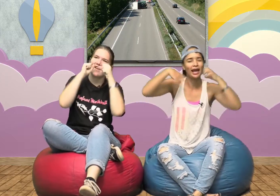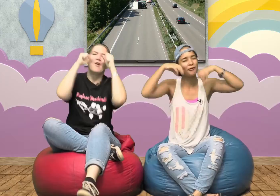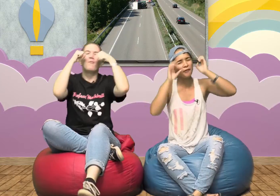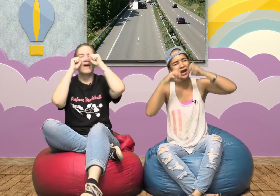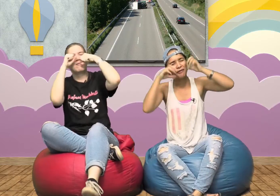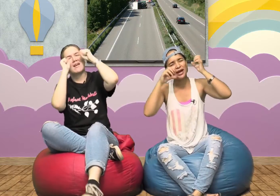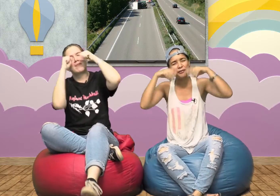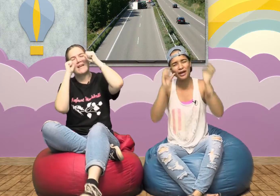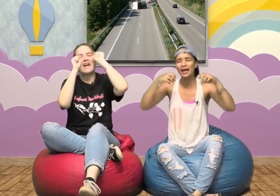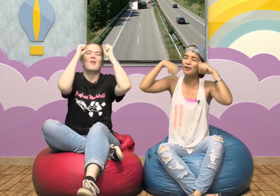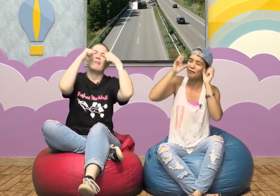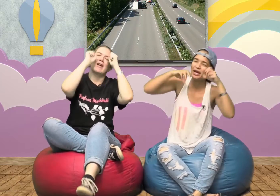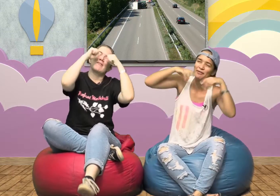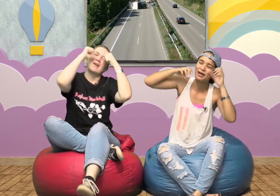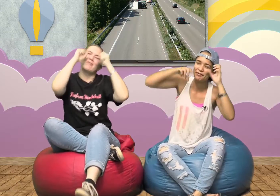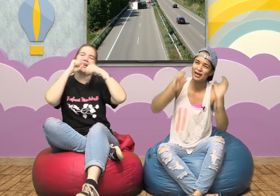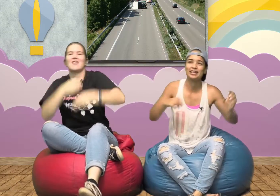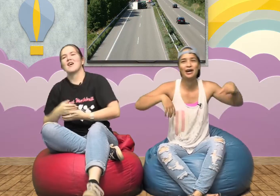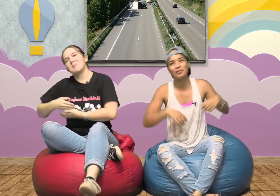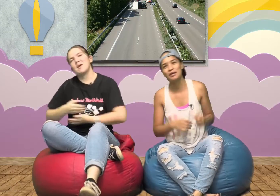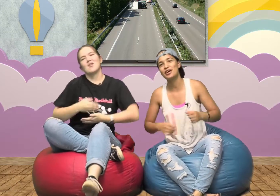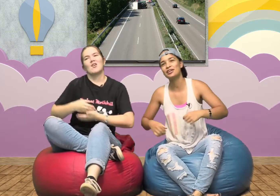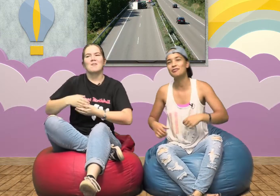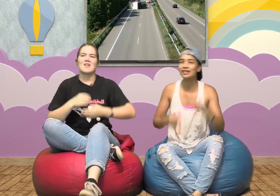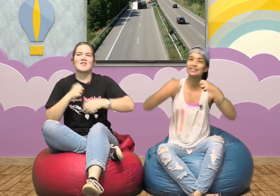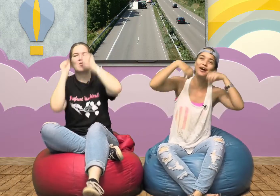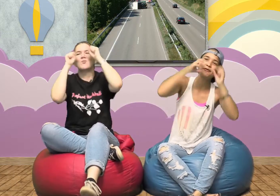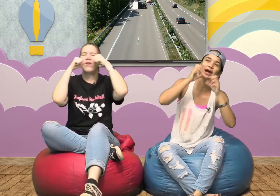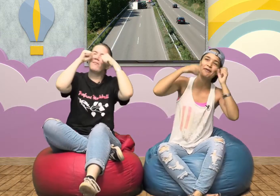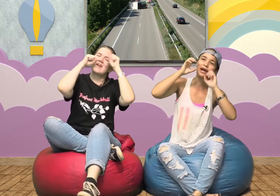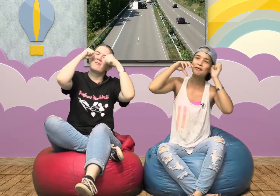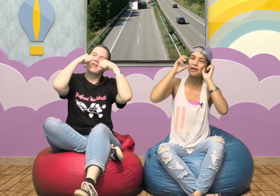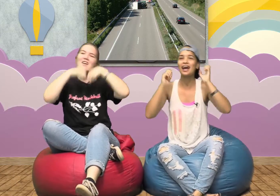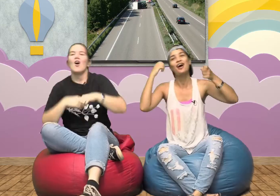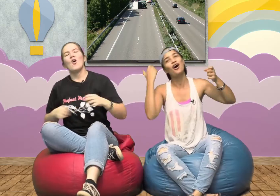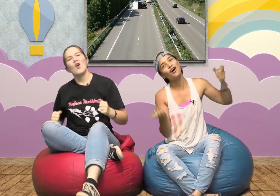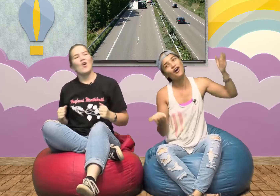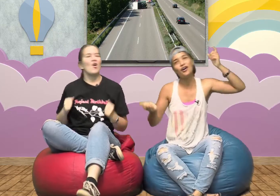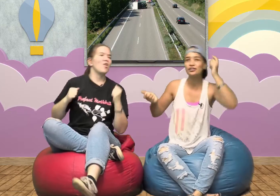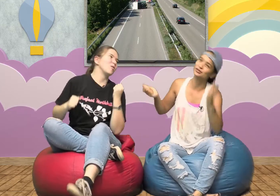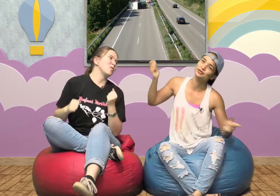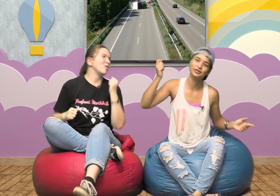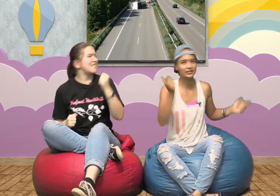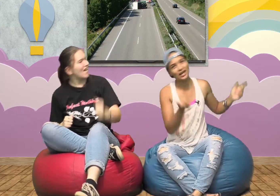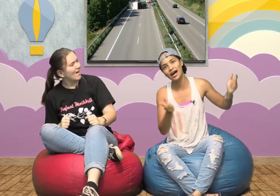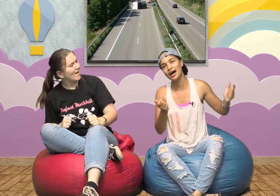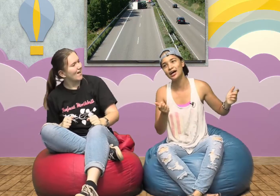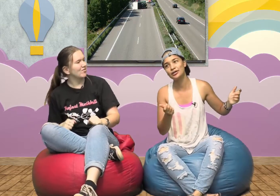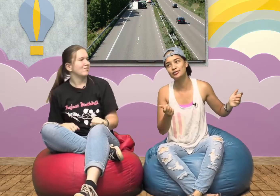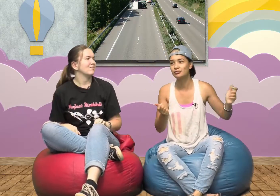wah, wah, wah, wah, wah, wah, wah, wah. The baby on the bus goes wah, wah, wah, all through